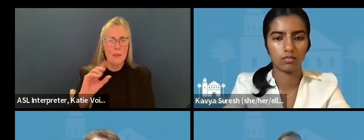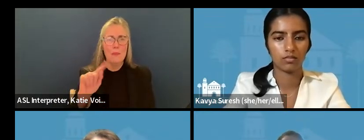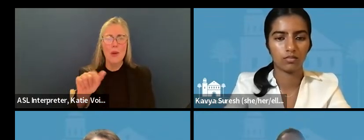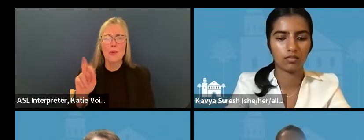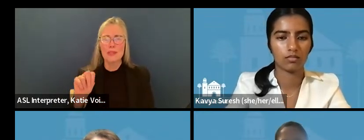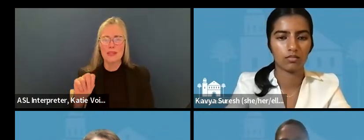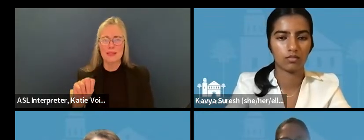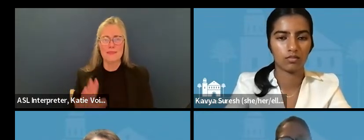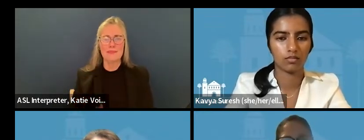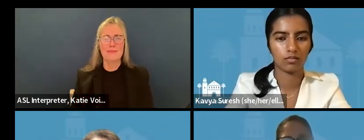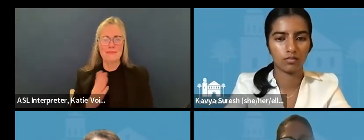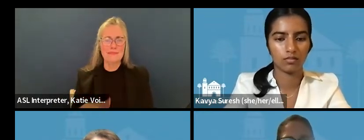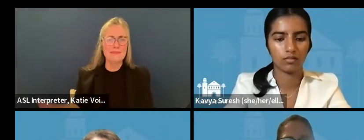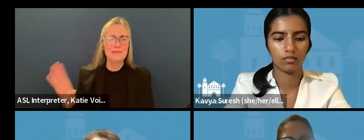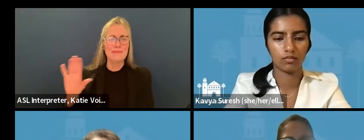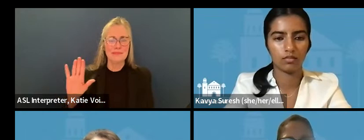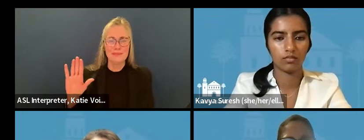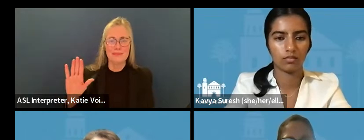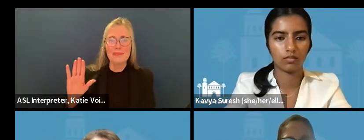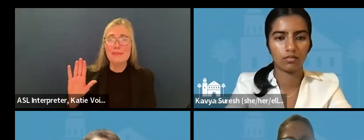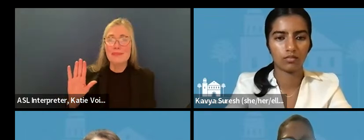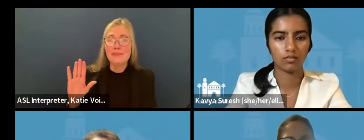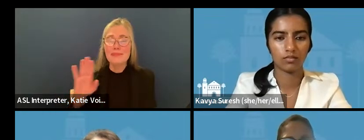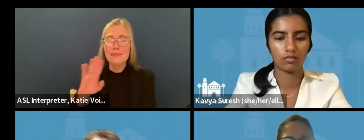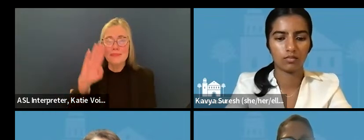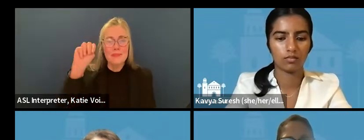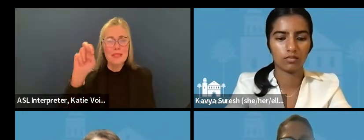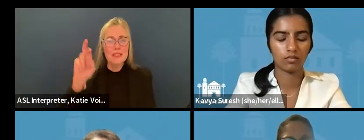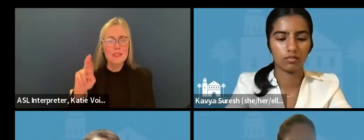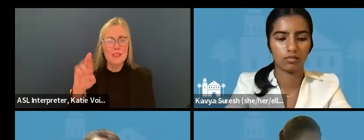Yes. Mr. Escobedo.